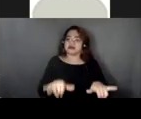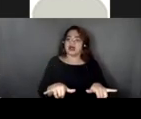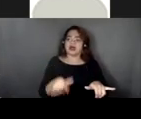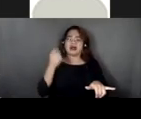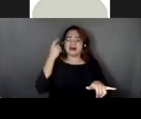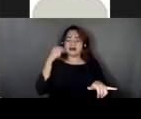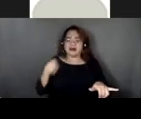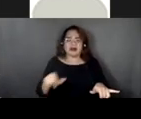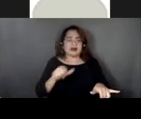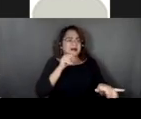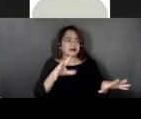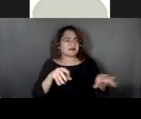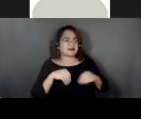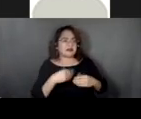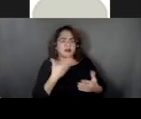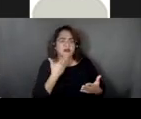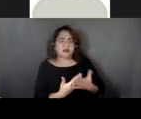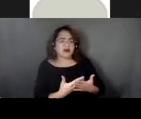person.